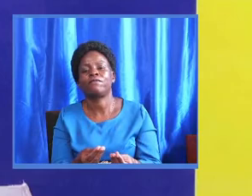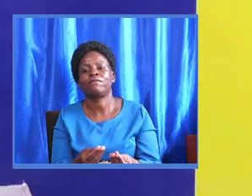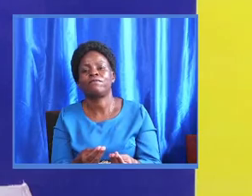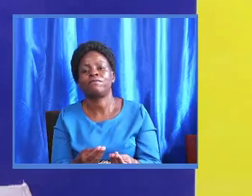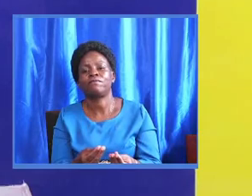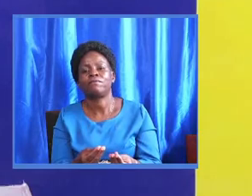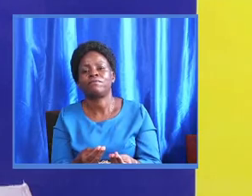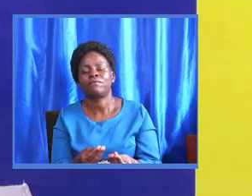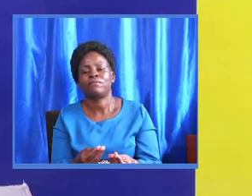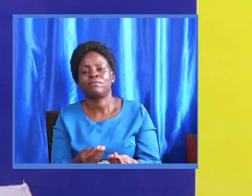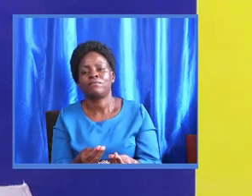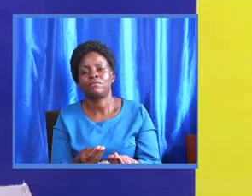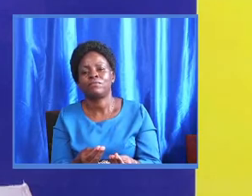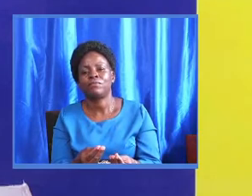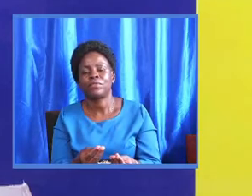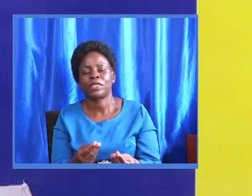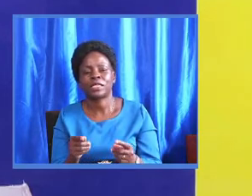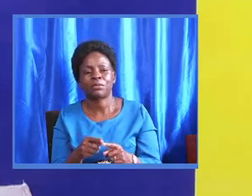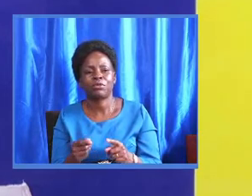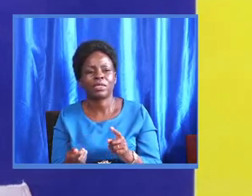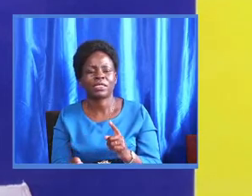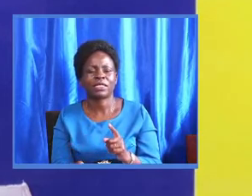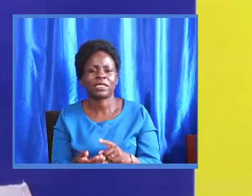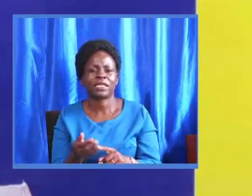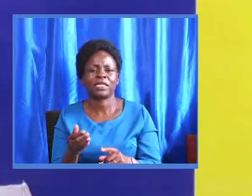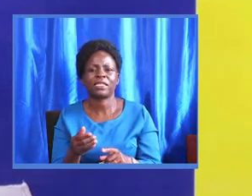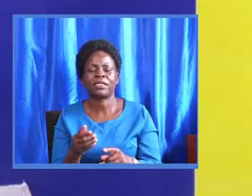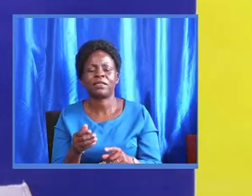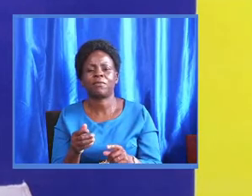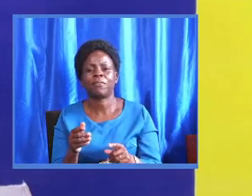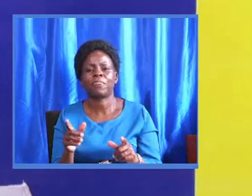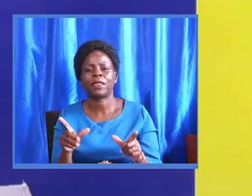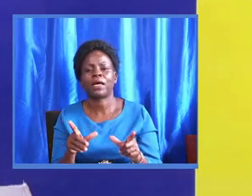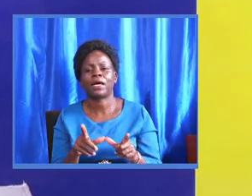And after that, you also must get a certificate from the fire.